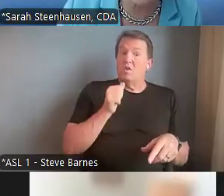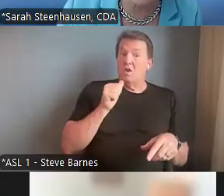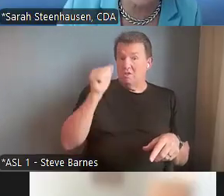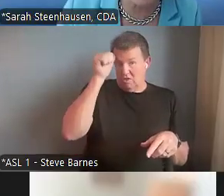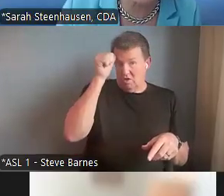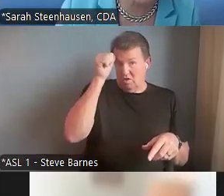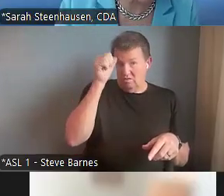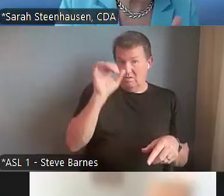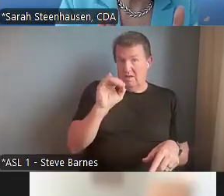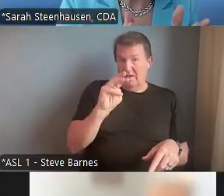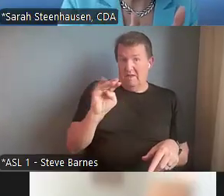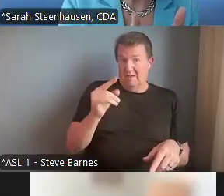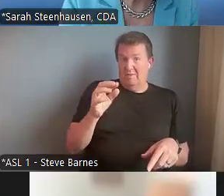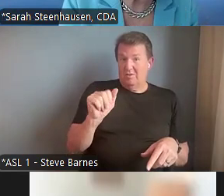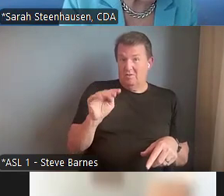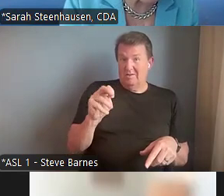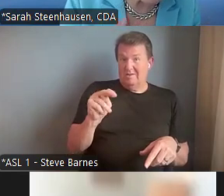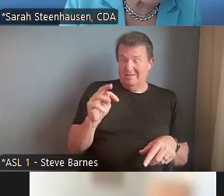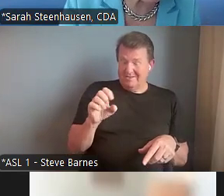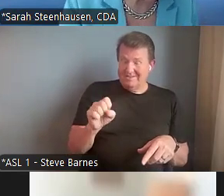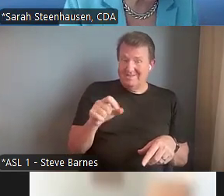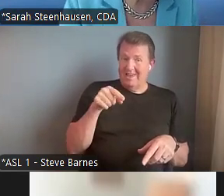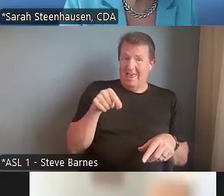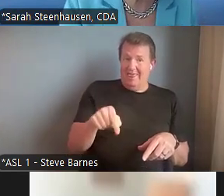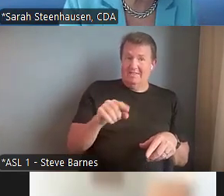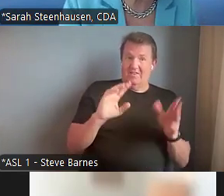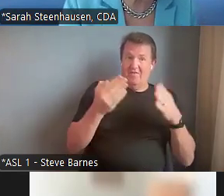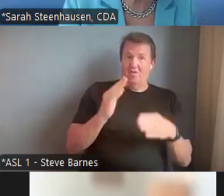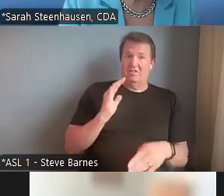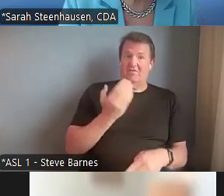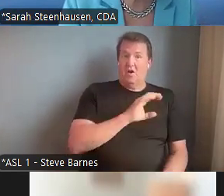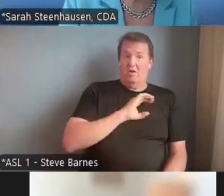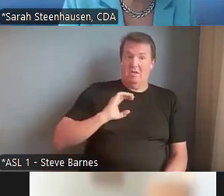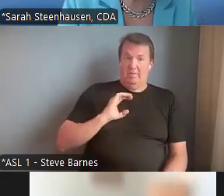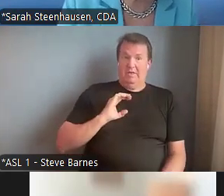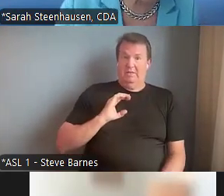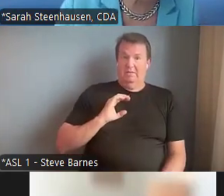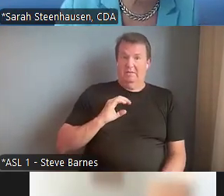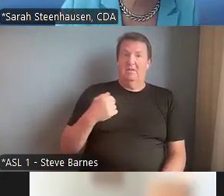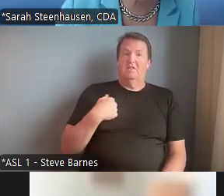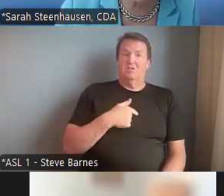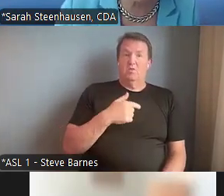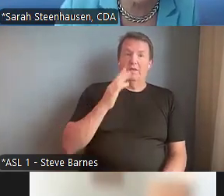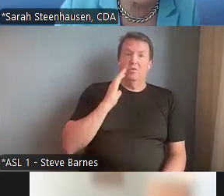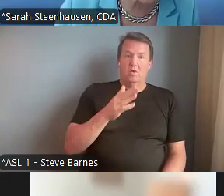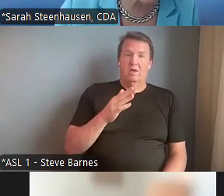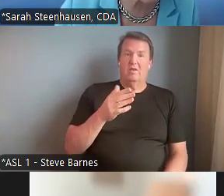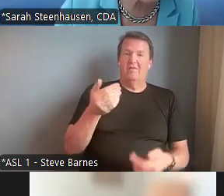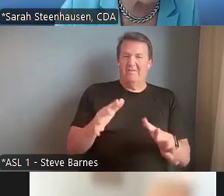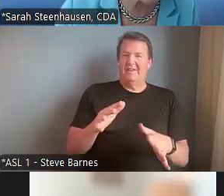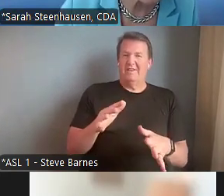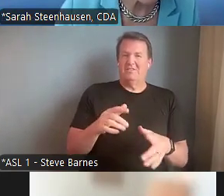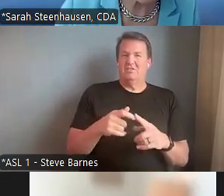areas of this committee. So we will pick up where we left off, and I just want to be respectful of the time of our